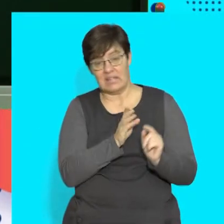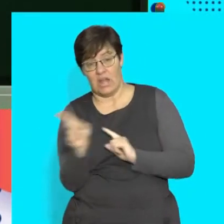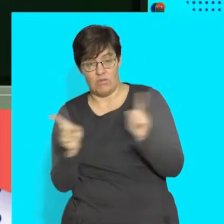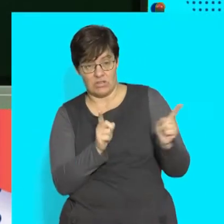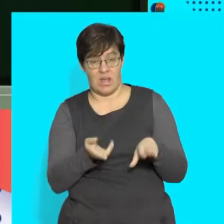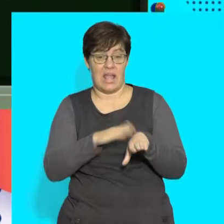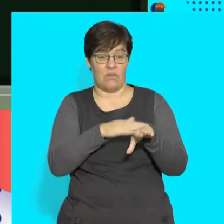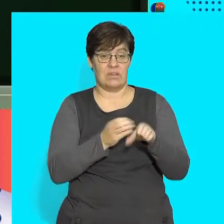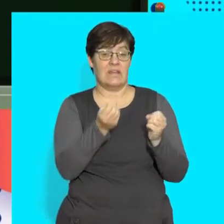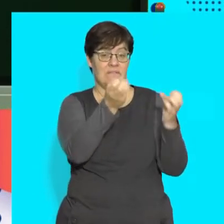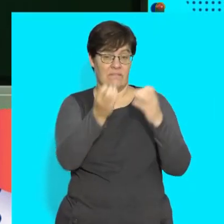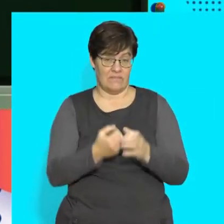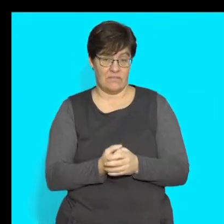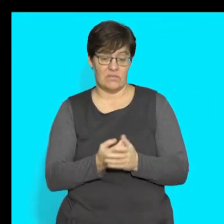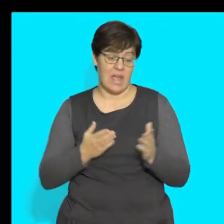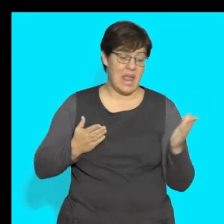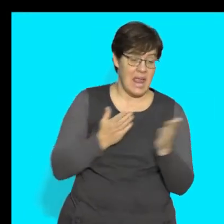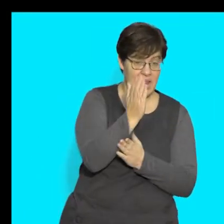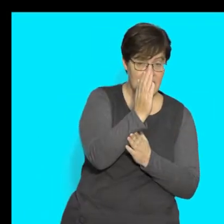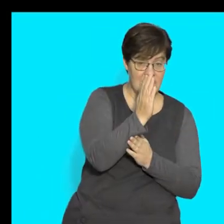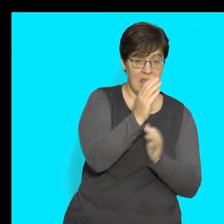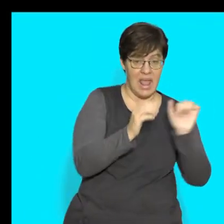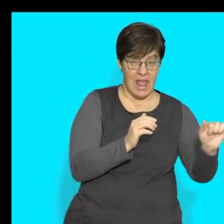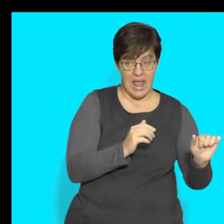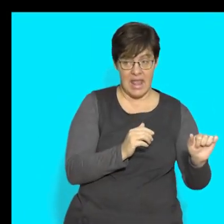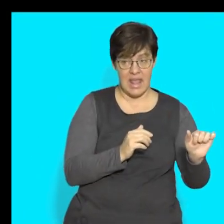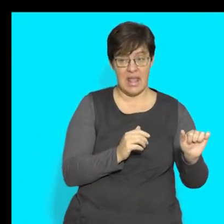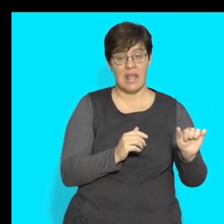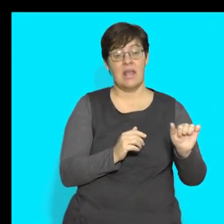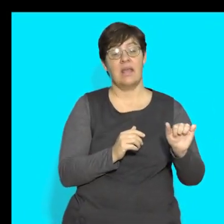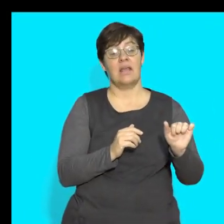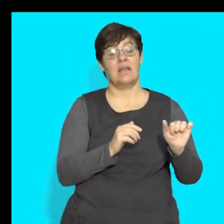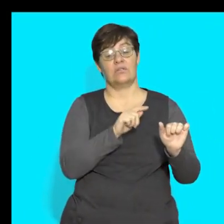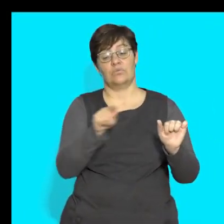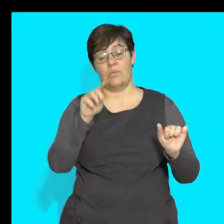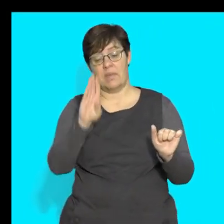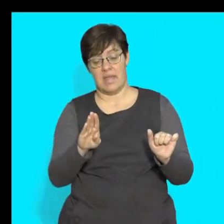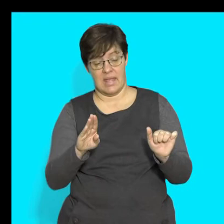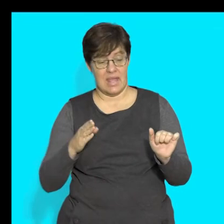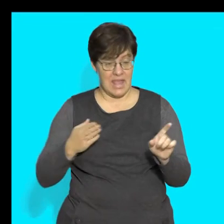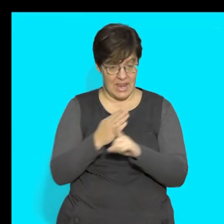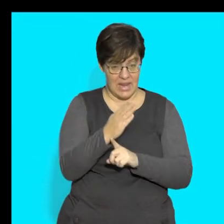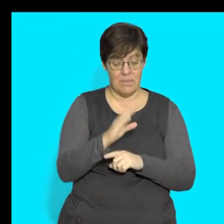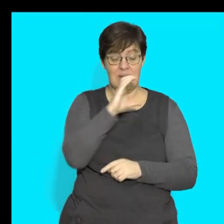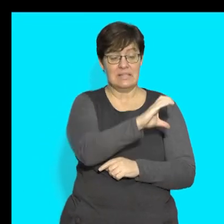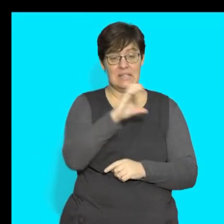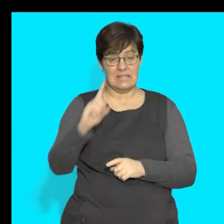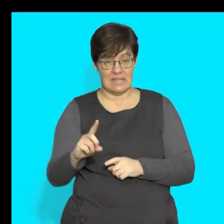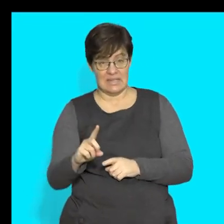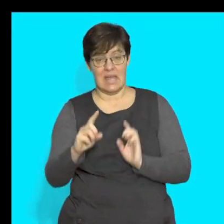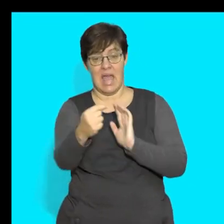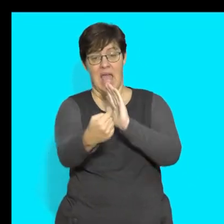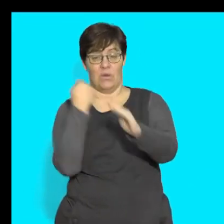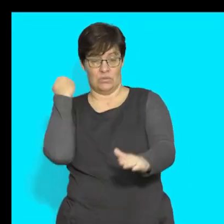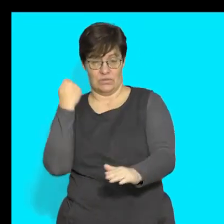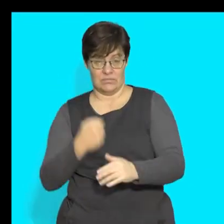of current. So you'll have seen it going in on this side at A, from A to B, and from C to